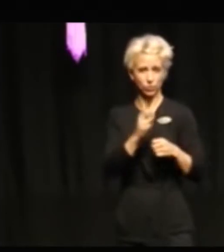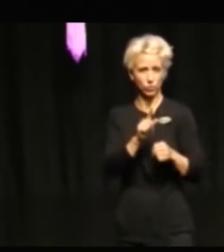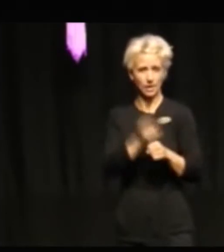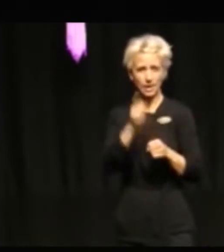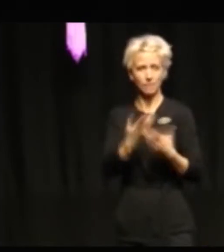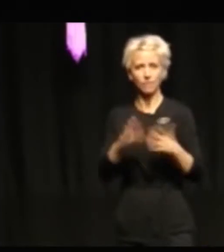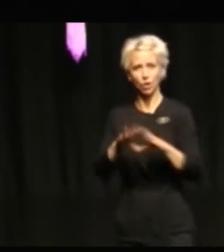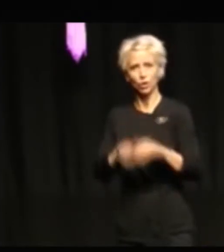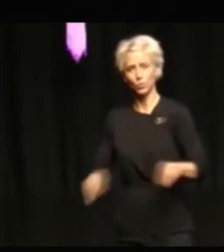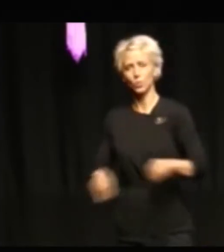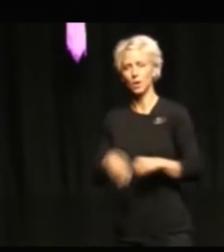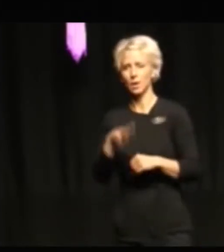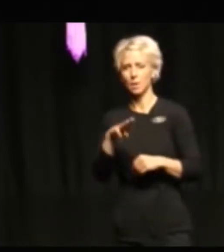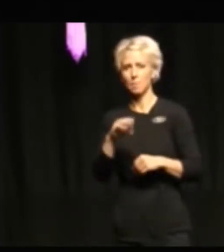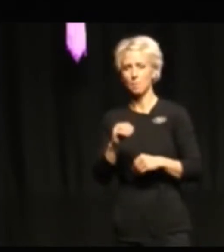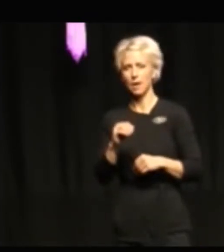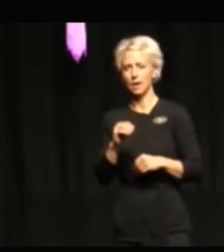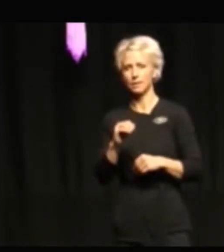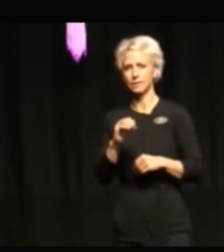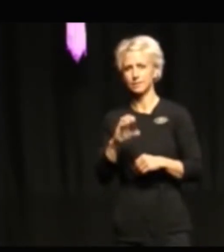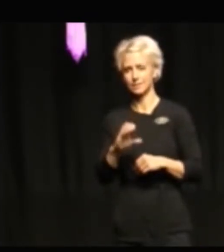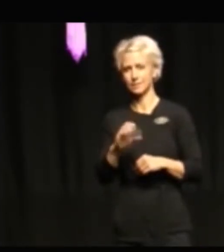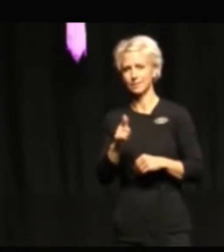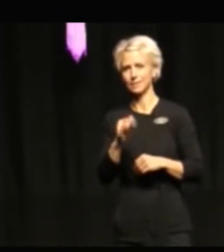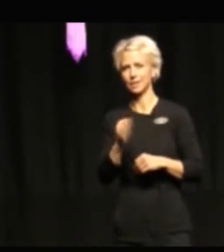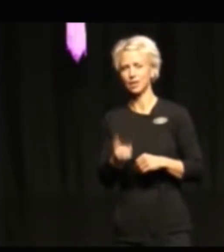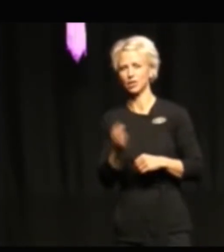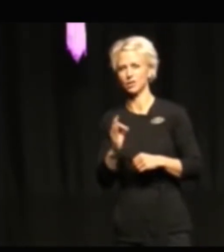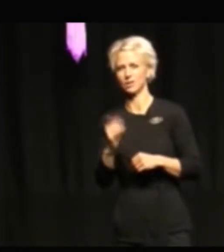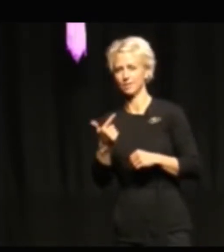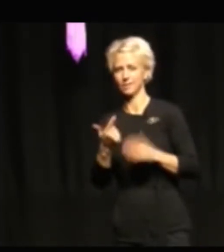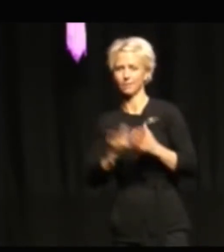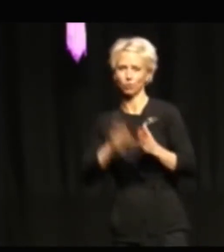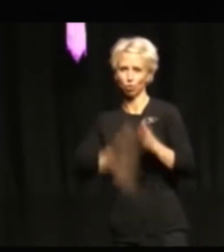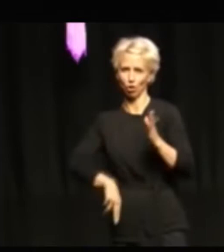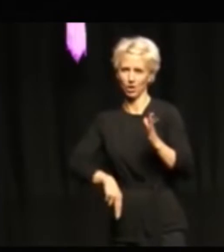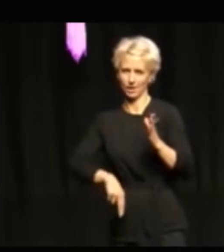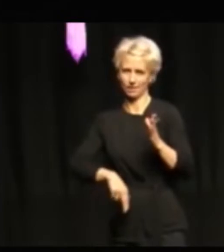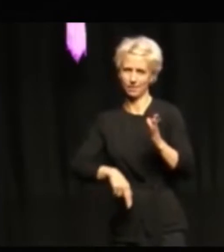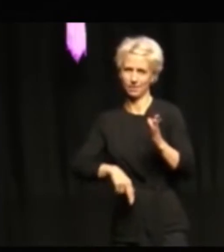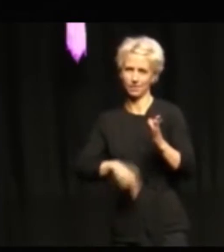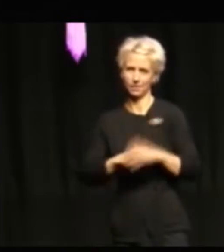the Maastricht principles. And